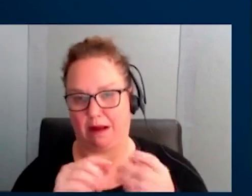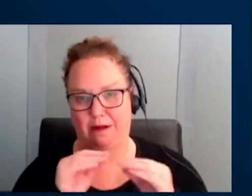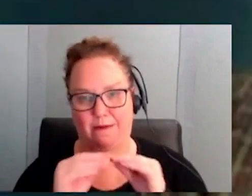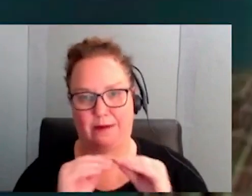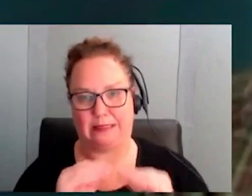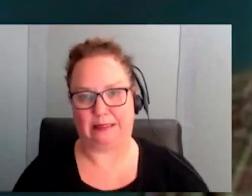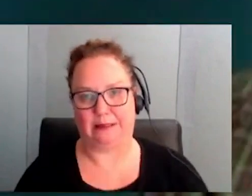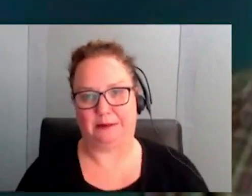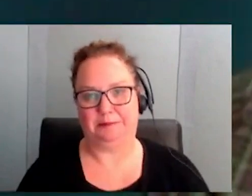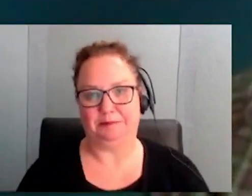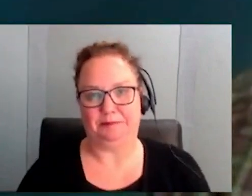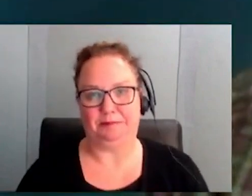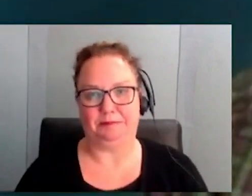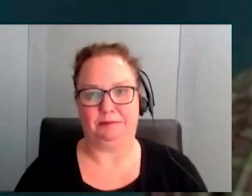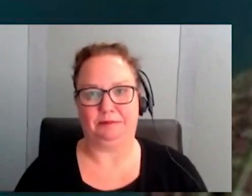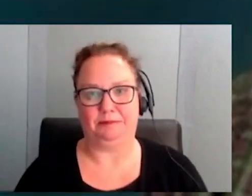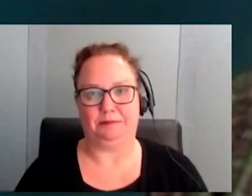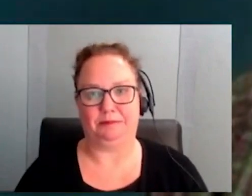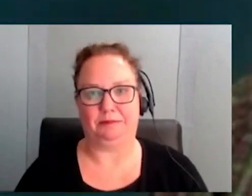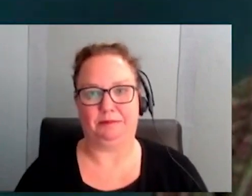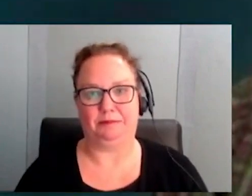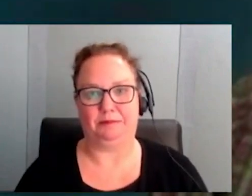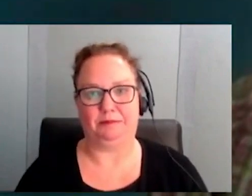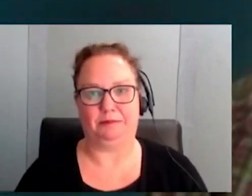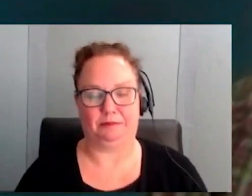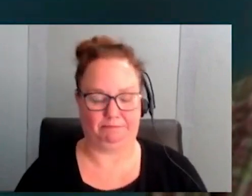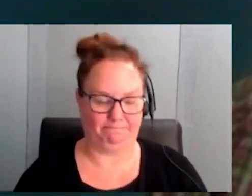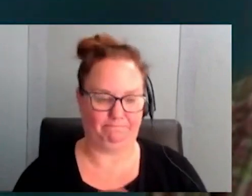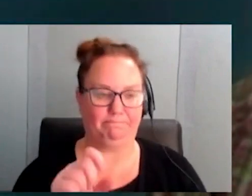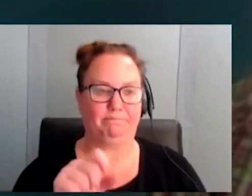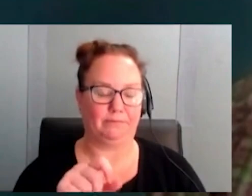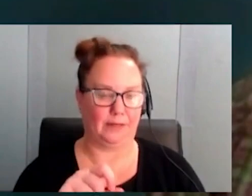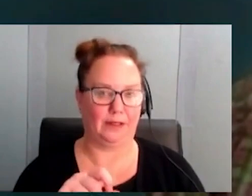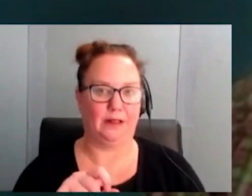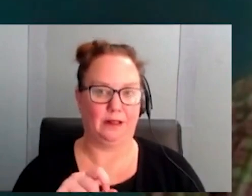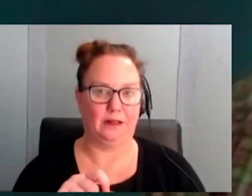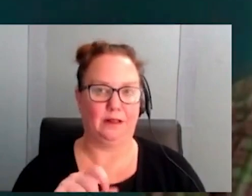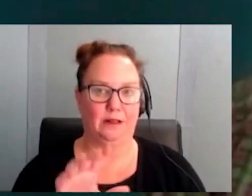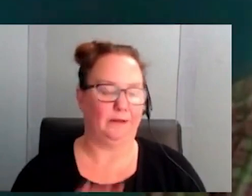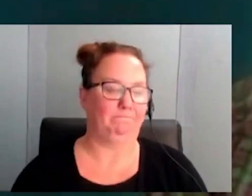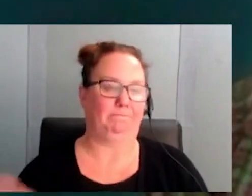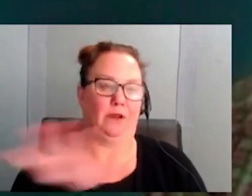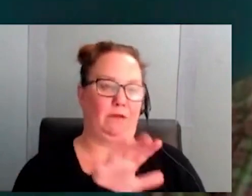you. Well, they're readily prevalent on the streets.